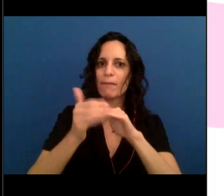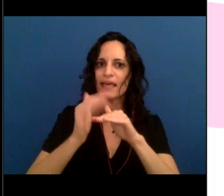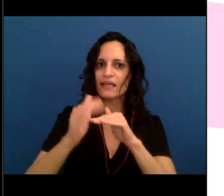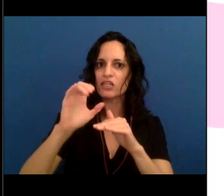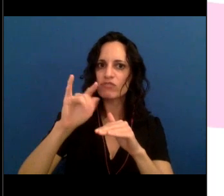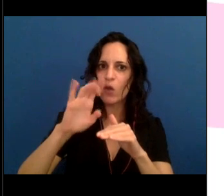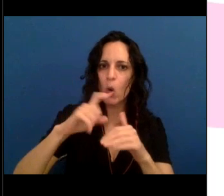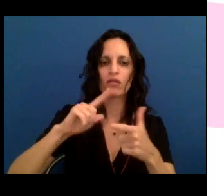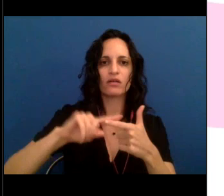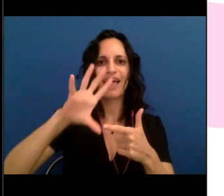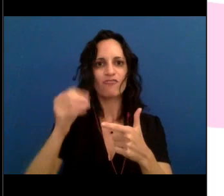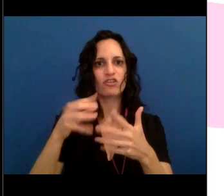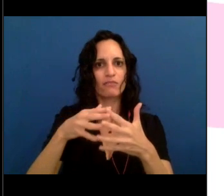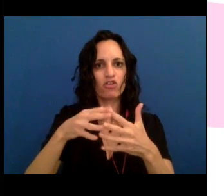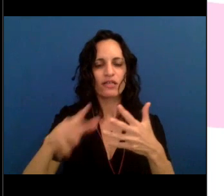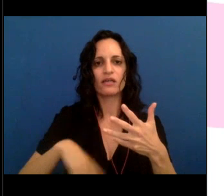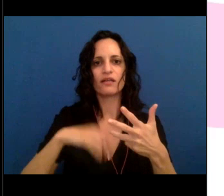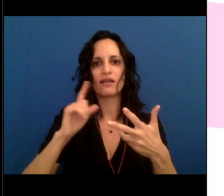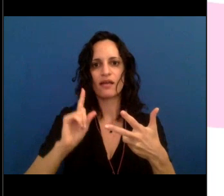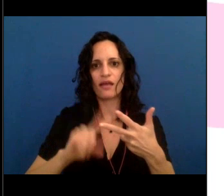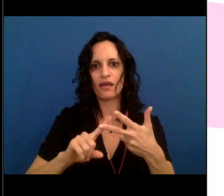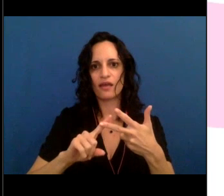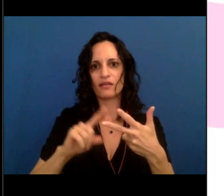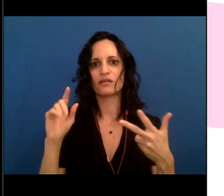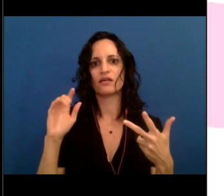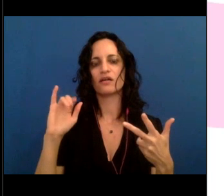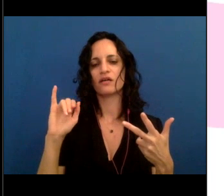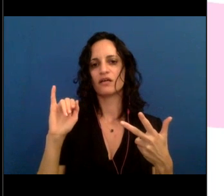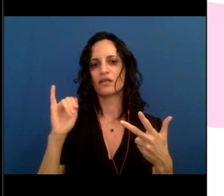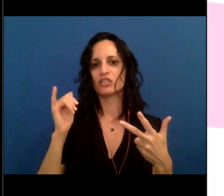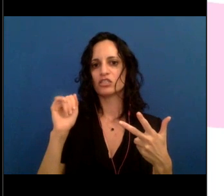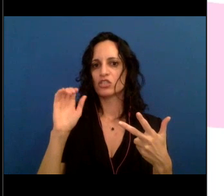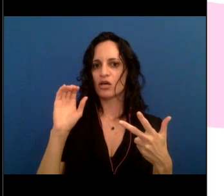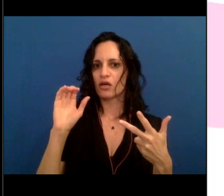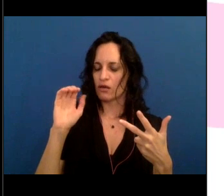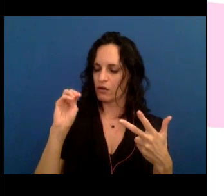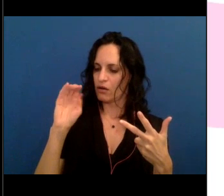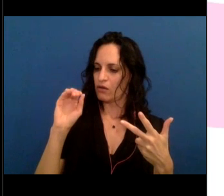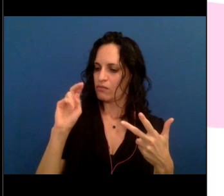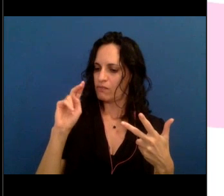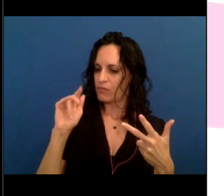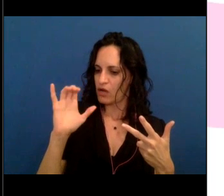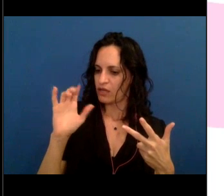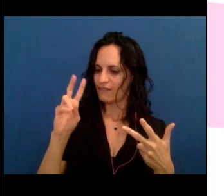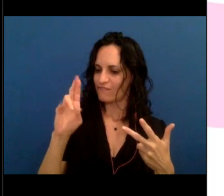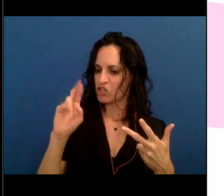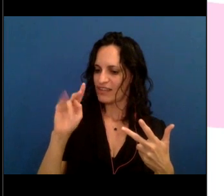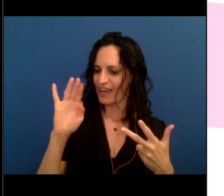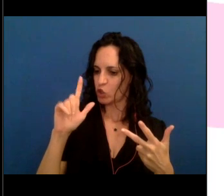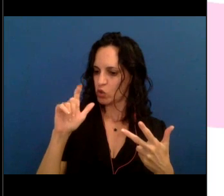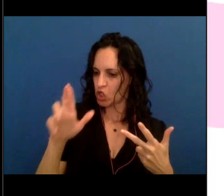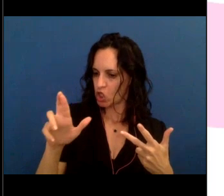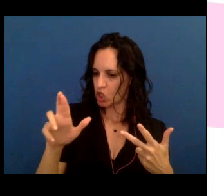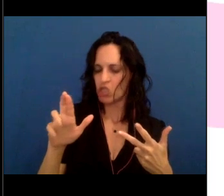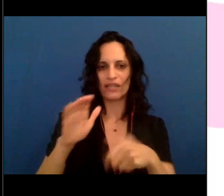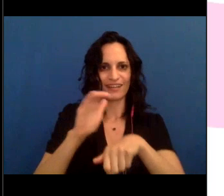American English, and a hegemonic American vernacular English. And so this excerpt kind of gets